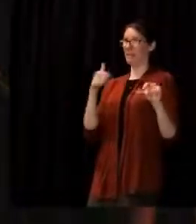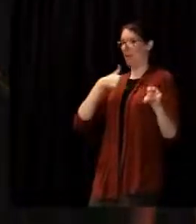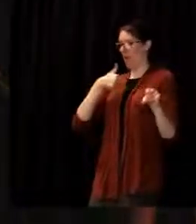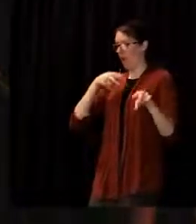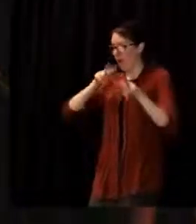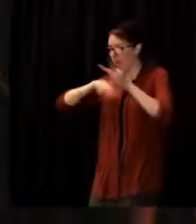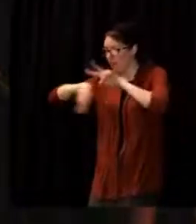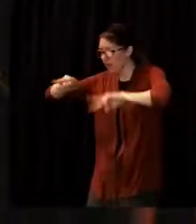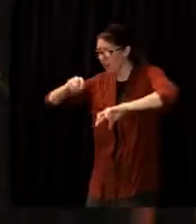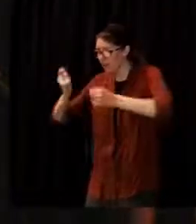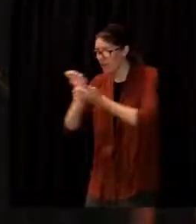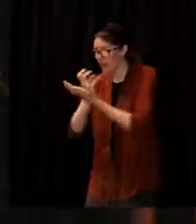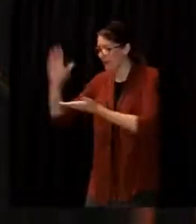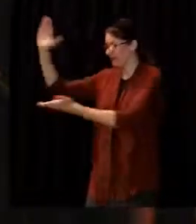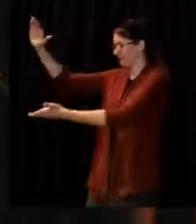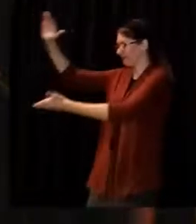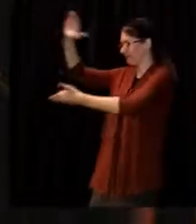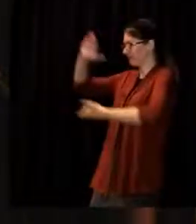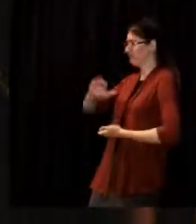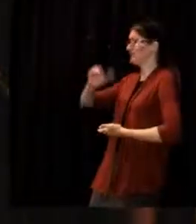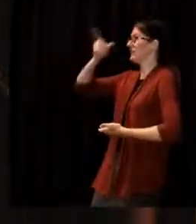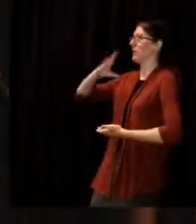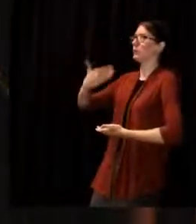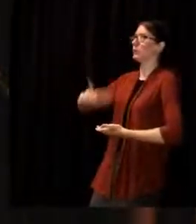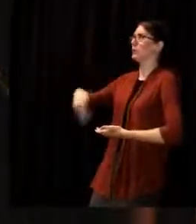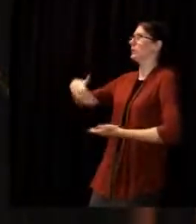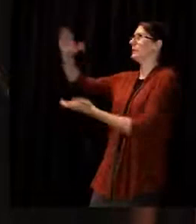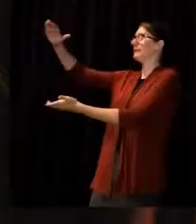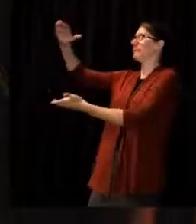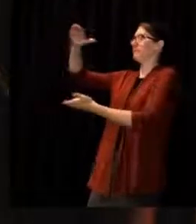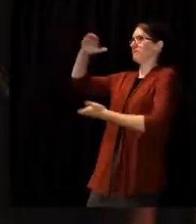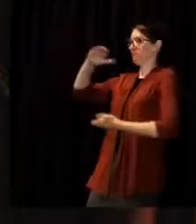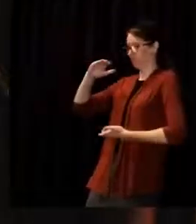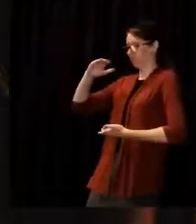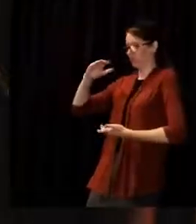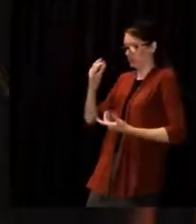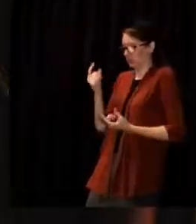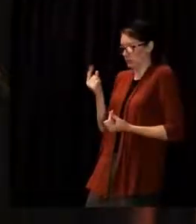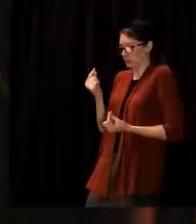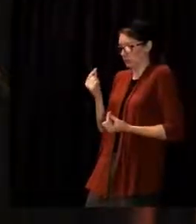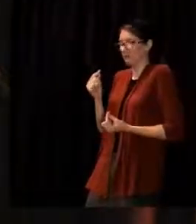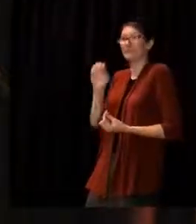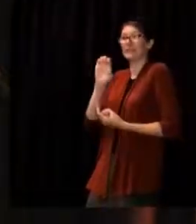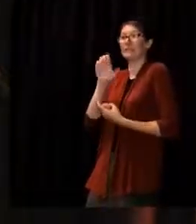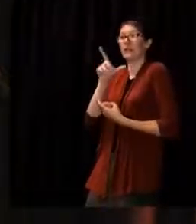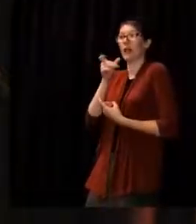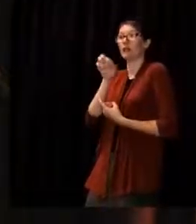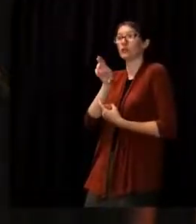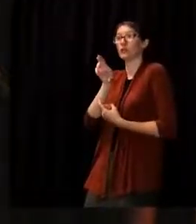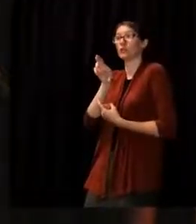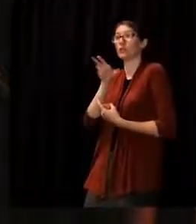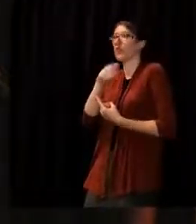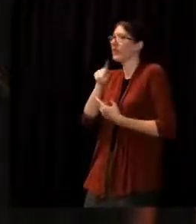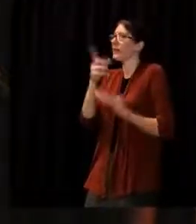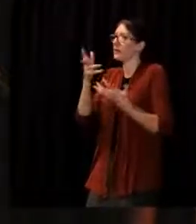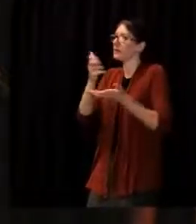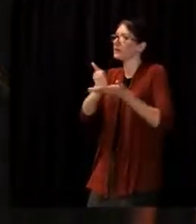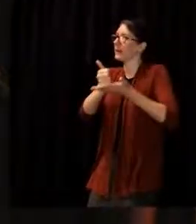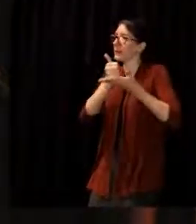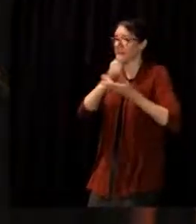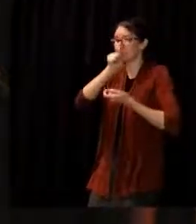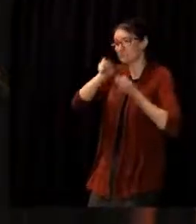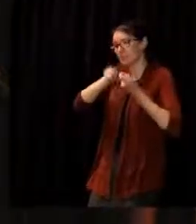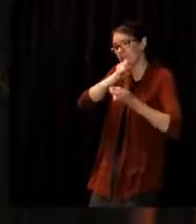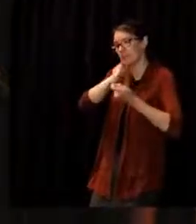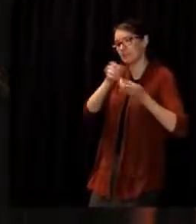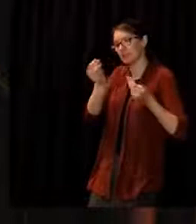both, and we said, okay, God's given us a tremendous amount. And so the elders sought the help of a number of key ministry leaders